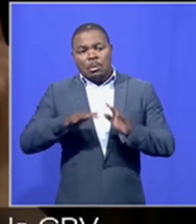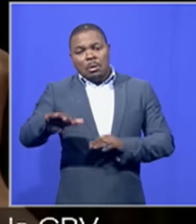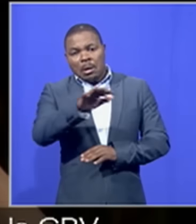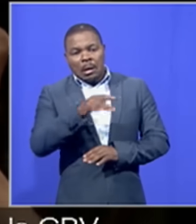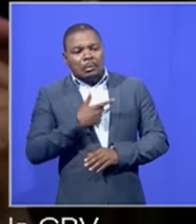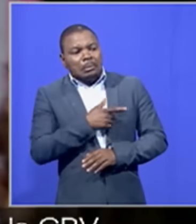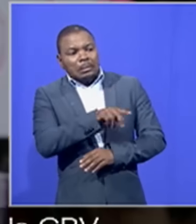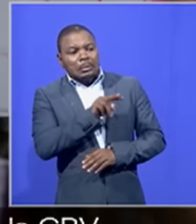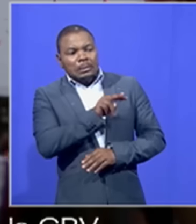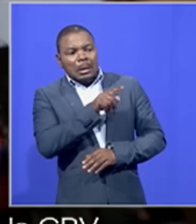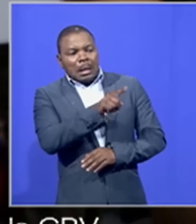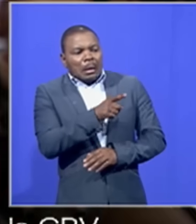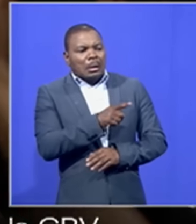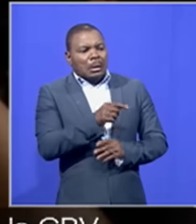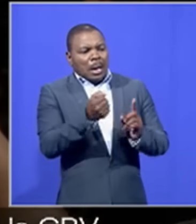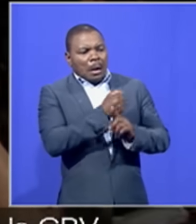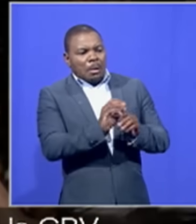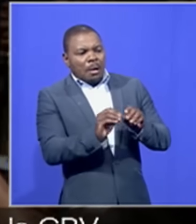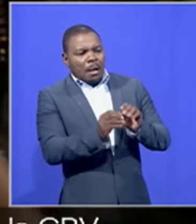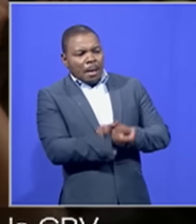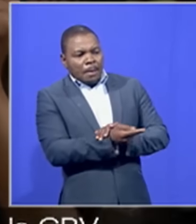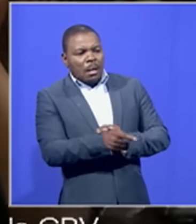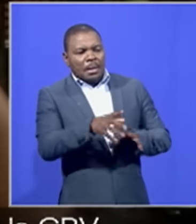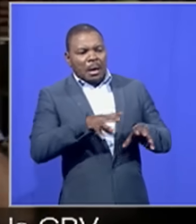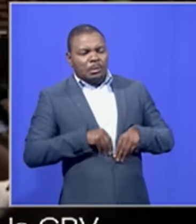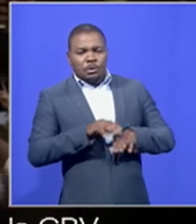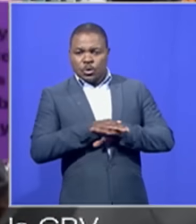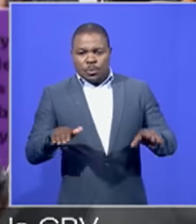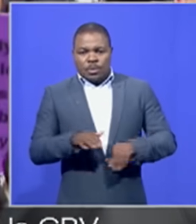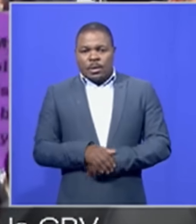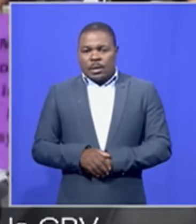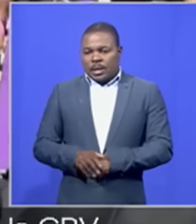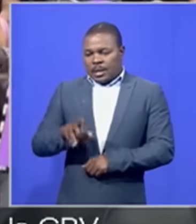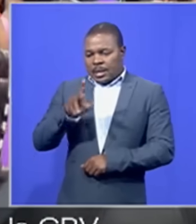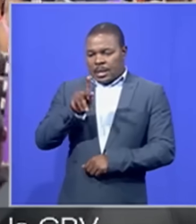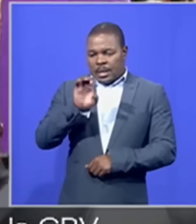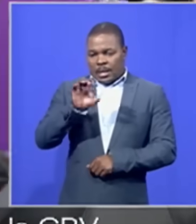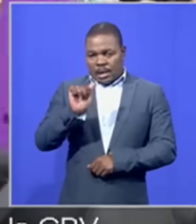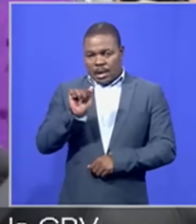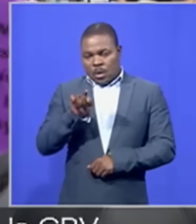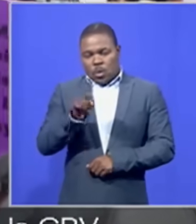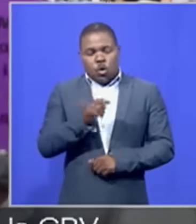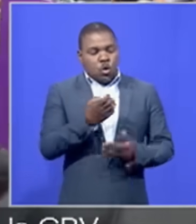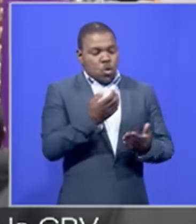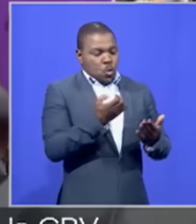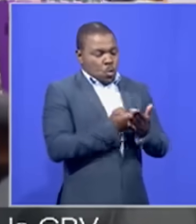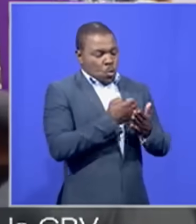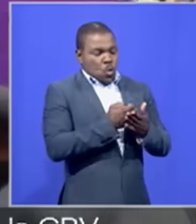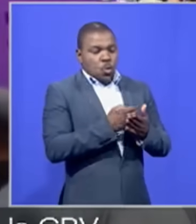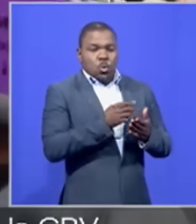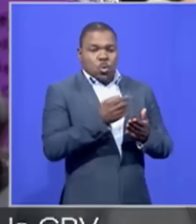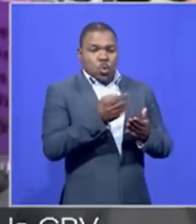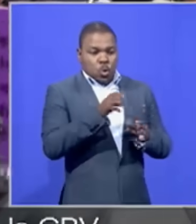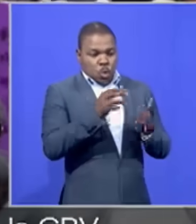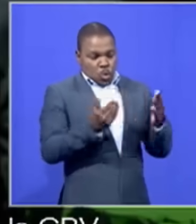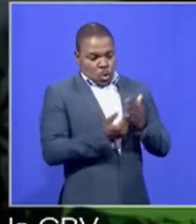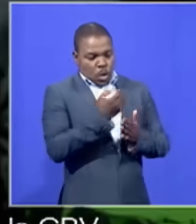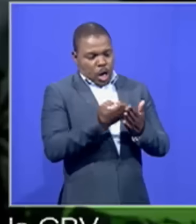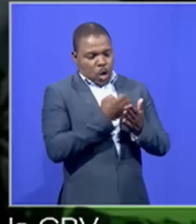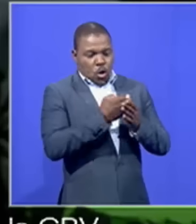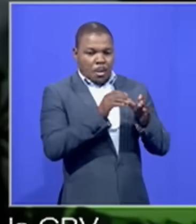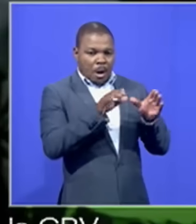letla tshotlako go nna tlwaelo. Ke ya maupelo ke tokololo ya New Economic Hub. Gender-based violence is